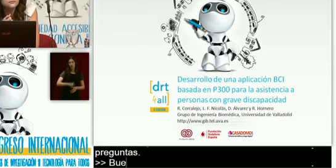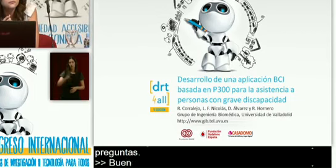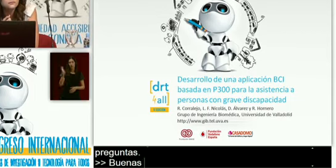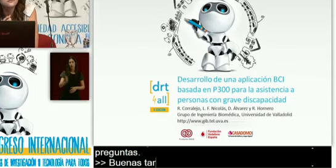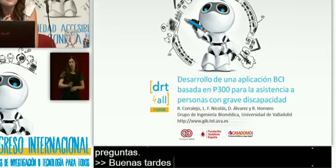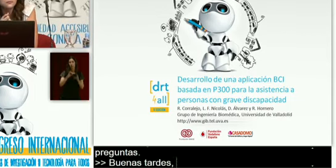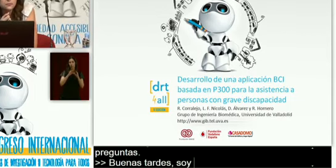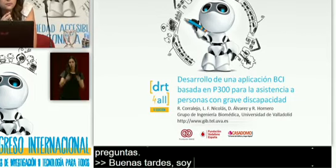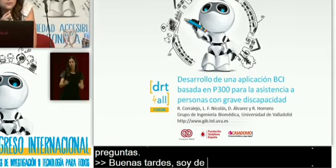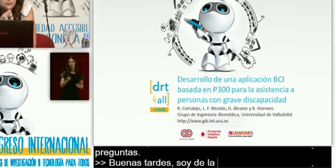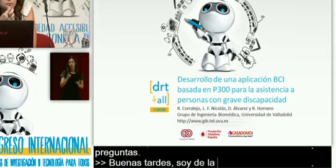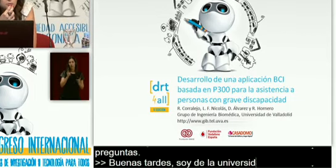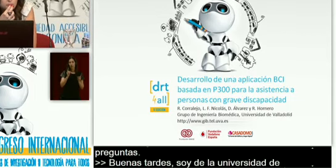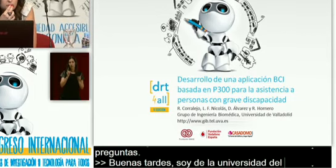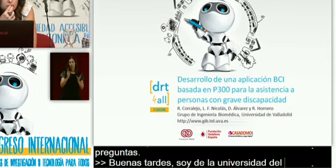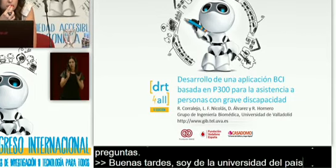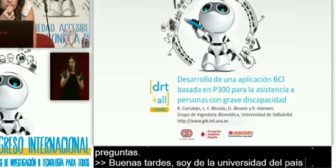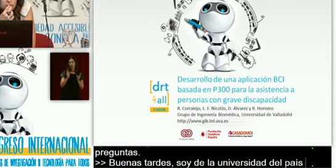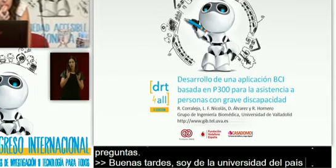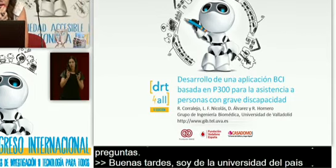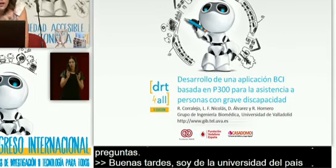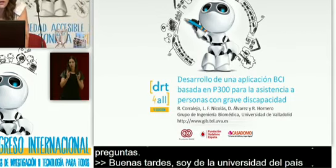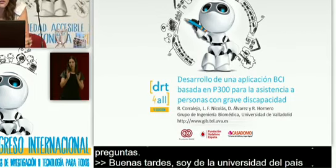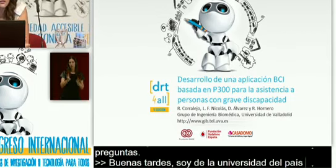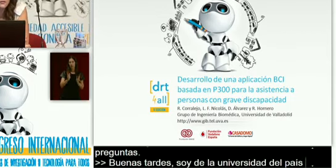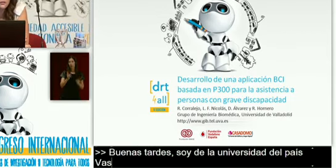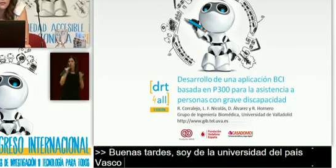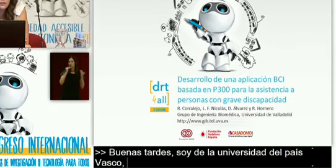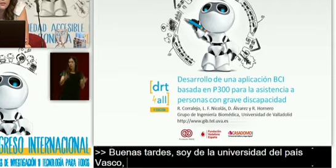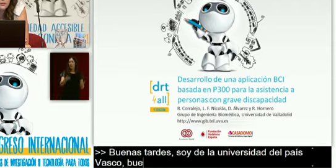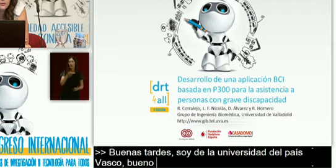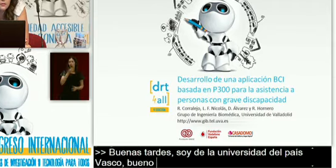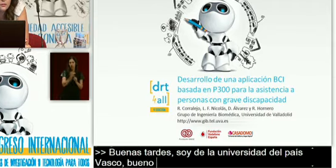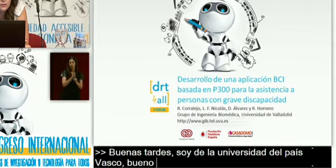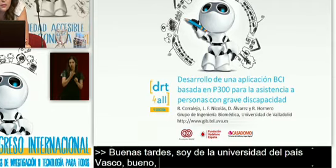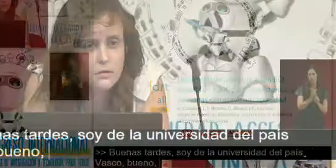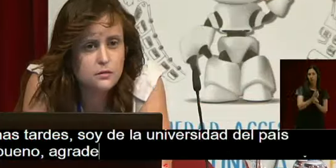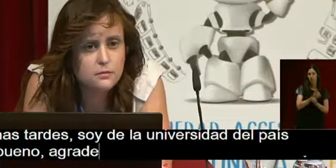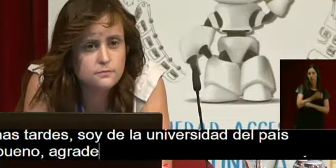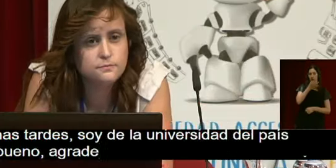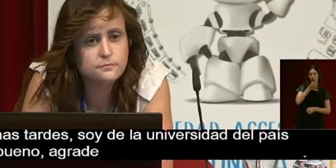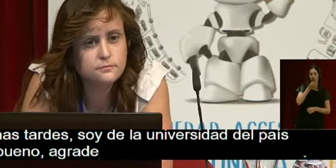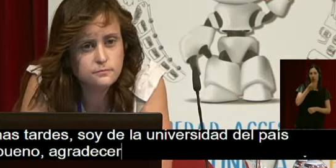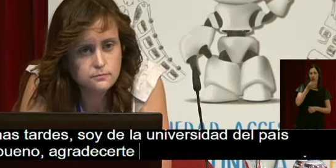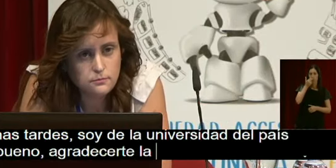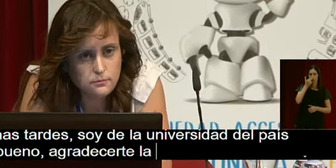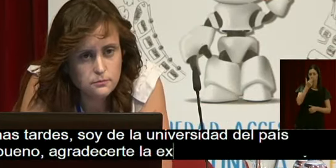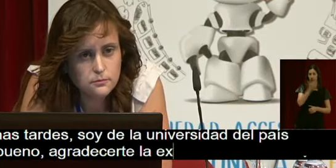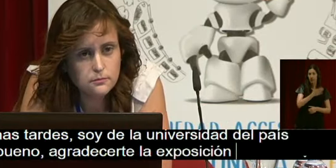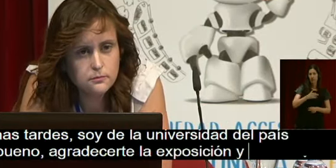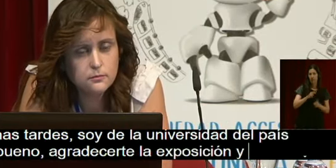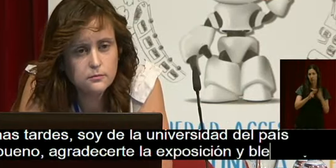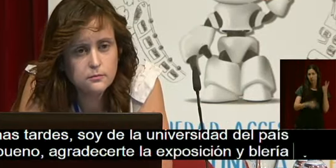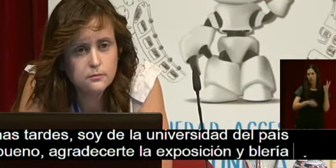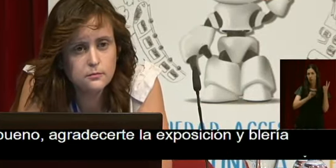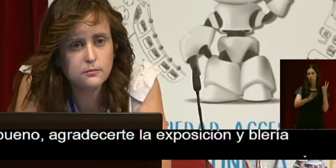Buenas tardes, soy Javier Muguerza de la Universidad del País Vasco. I come from the University of the Basque